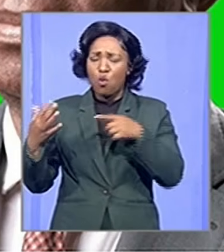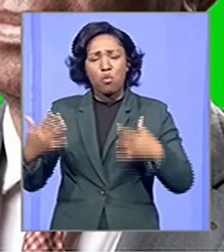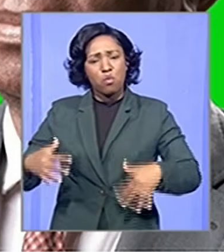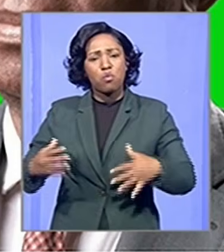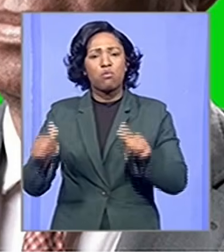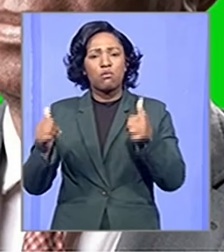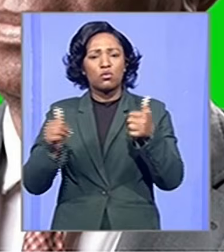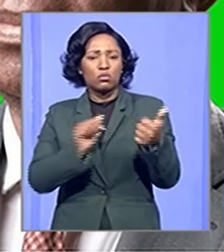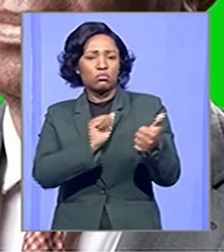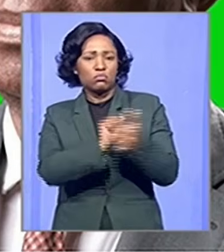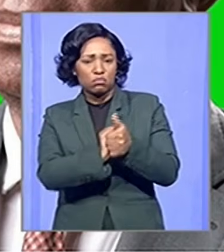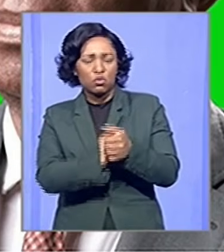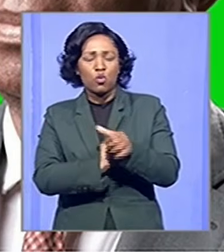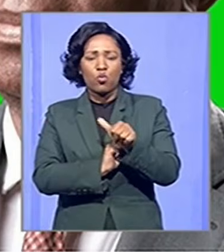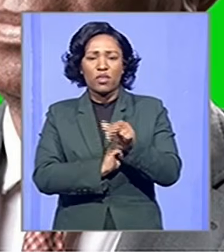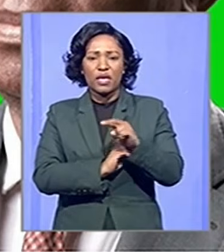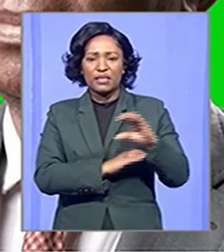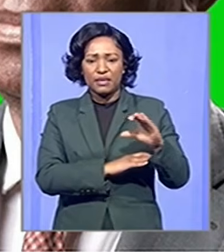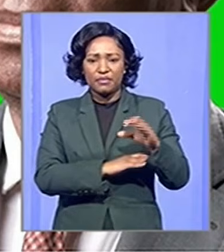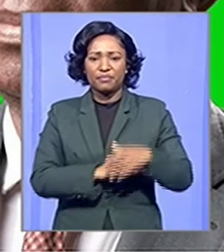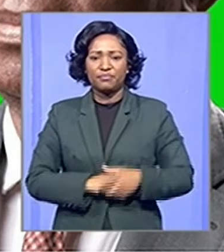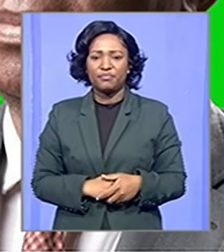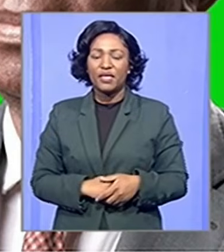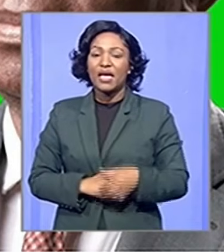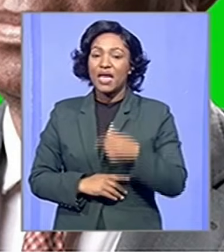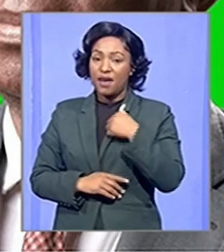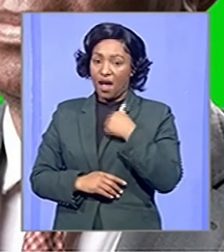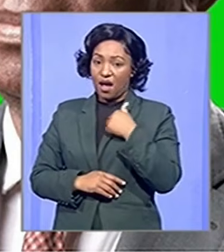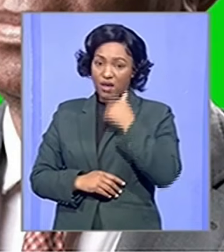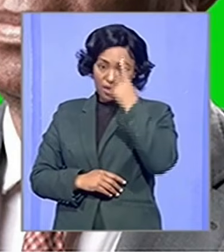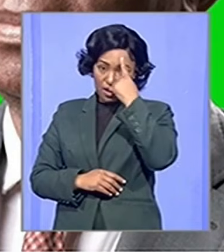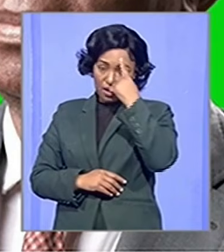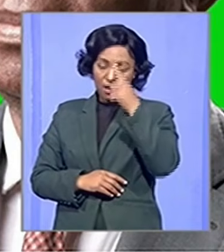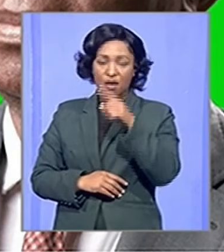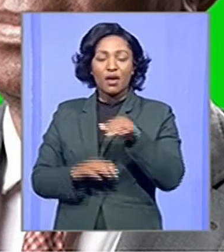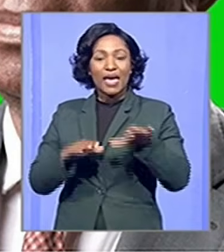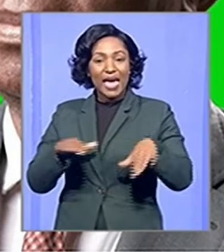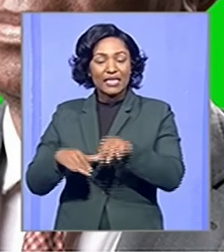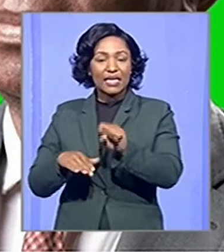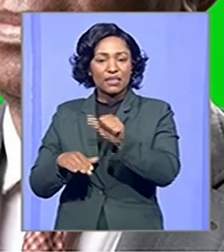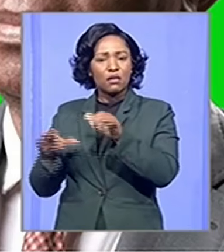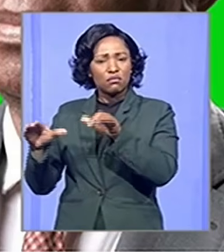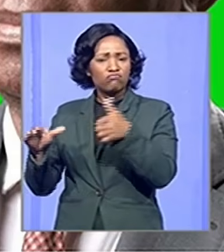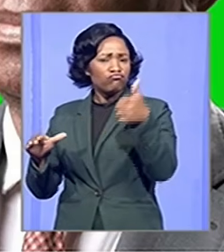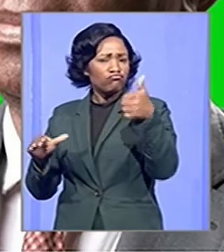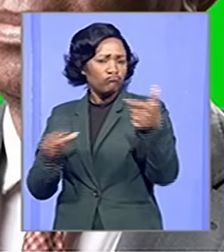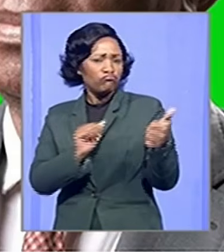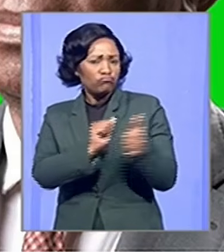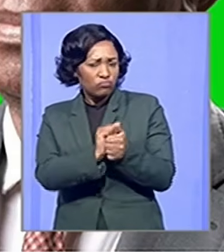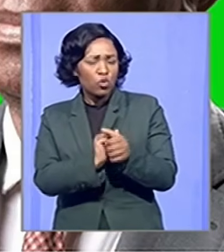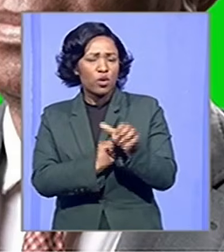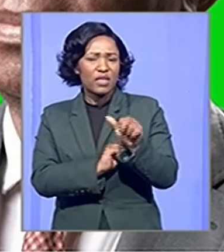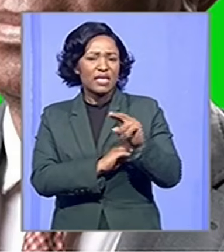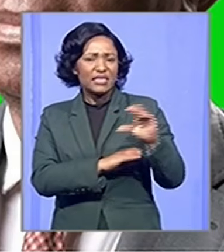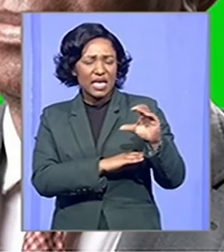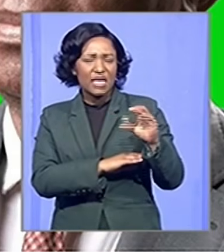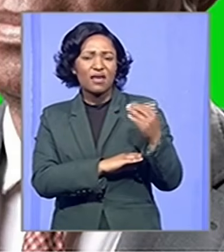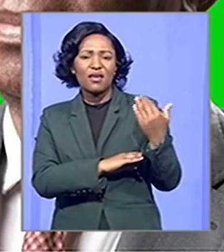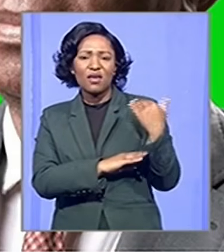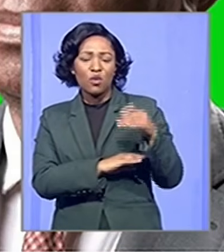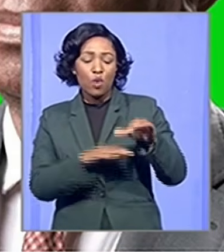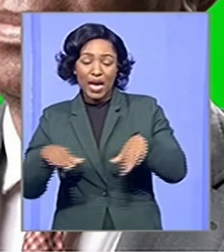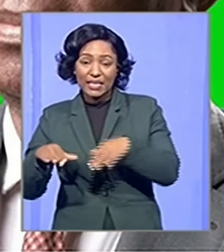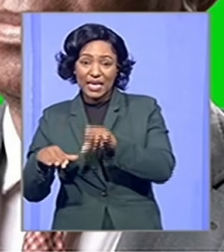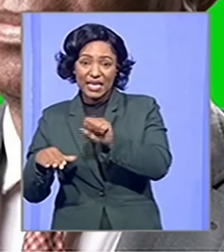le ANC. Na ka no se ke nagana gore Action SA e dirile sentle thata go kopana le ANC ka gore manifesto wa Action